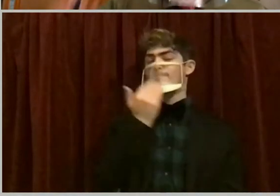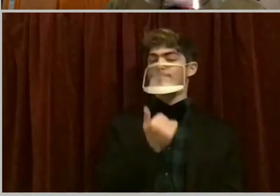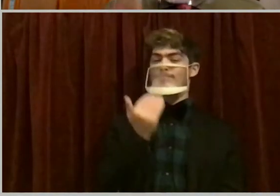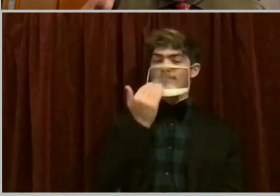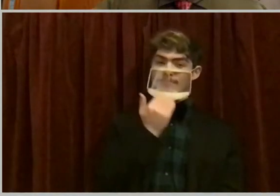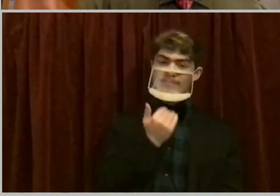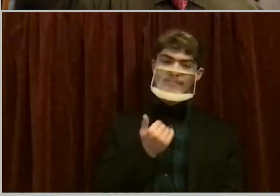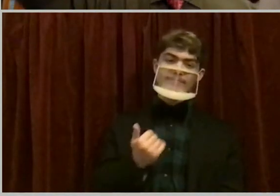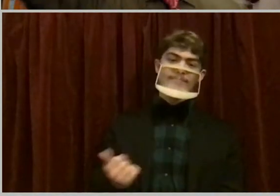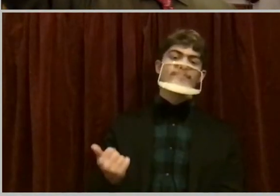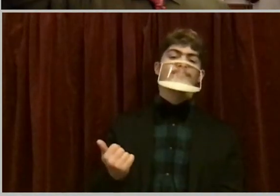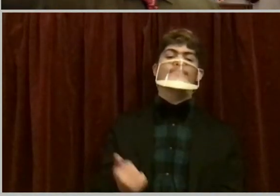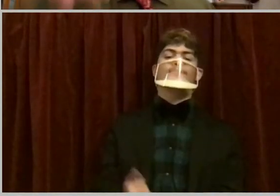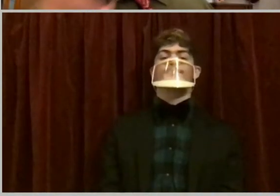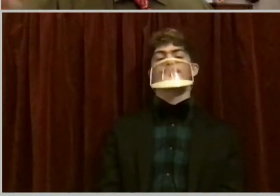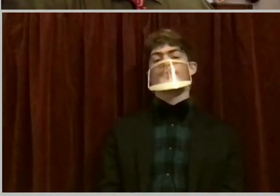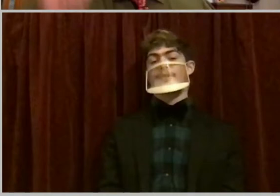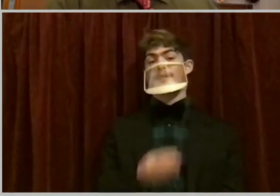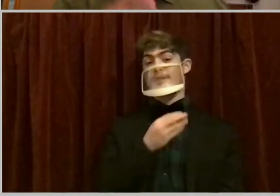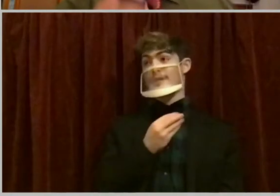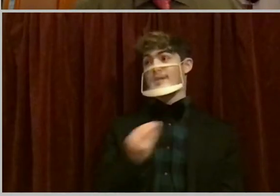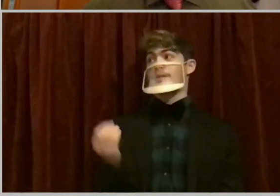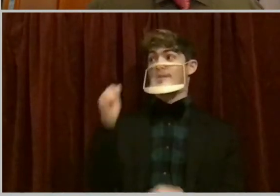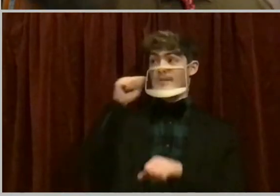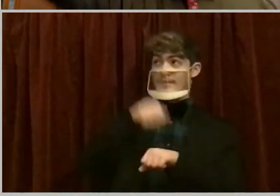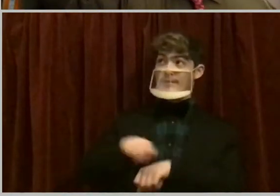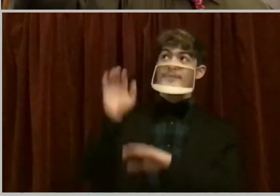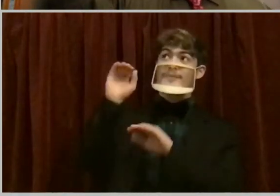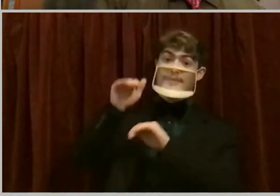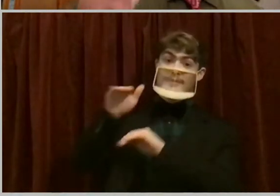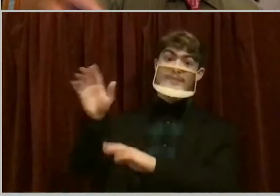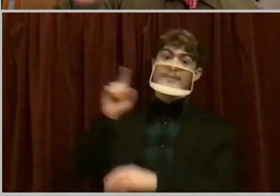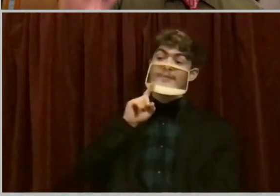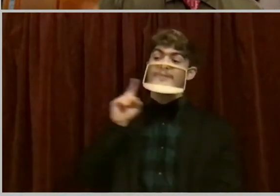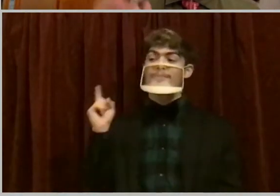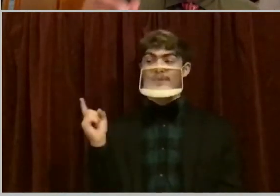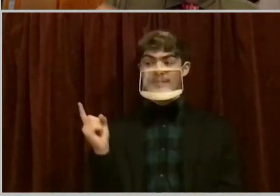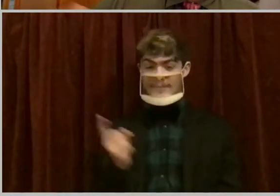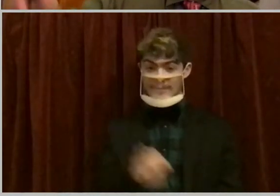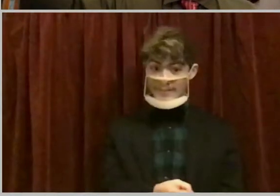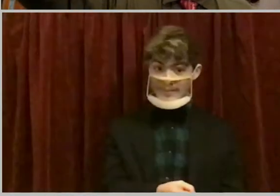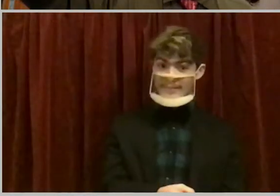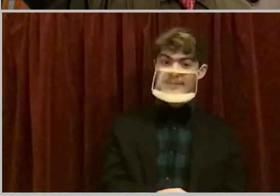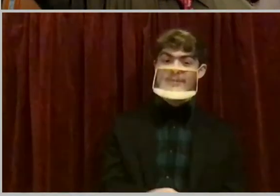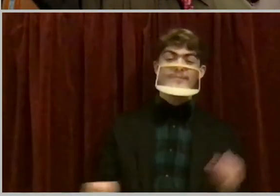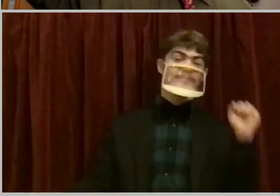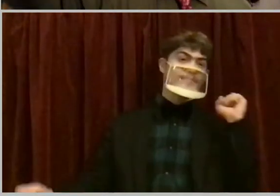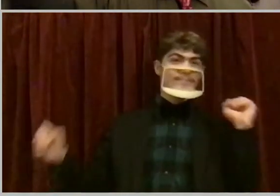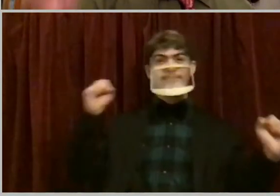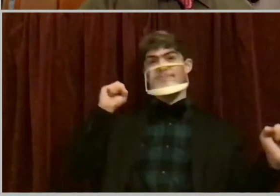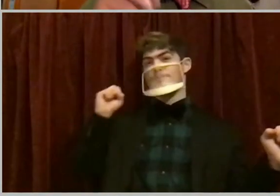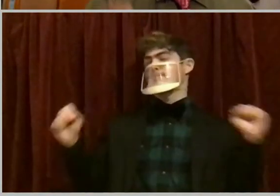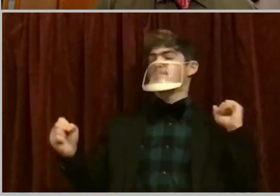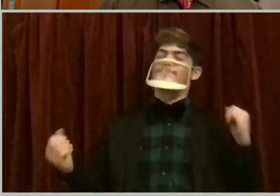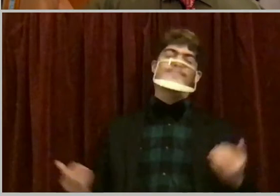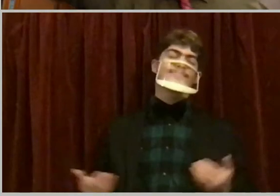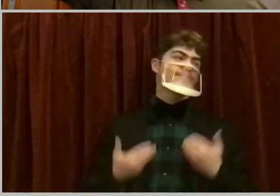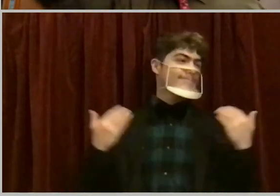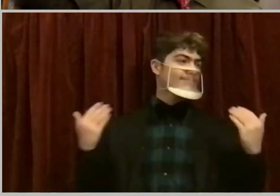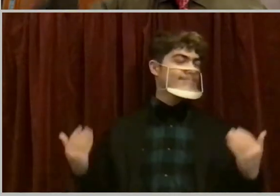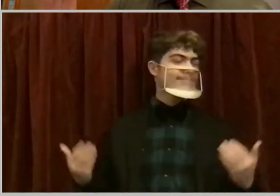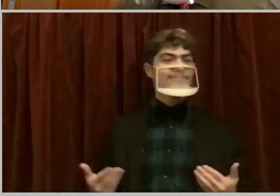sweetly swinging o'er the plains, and the mountains in